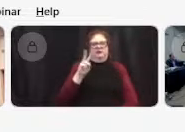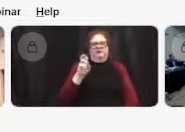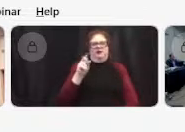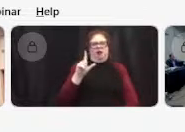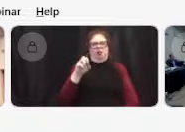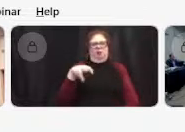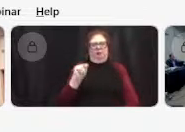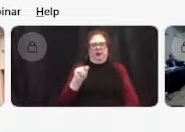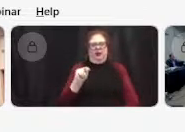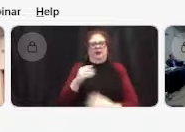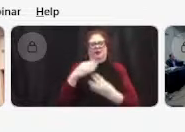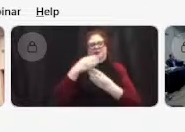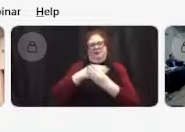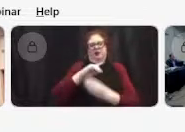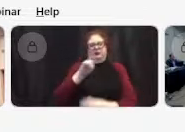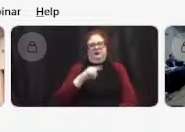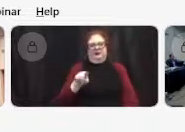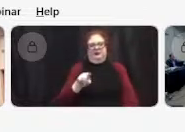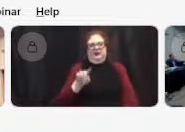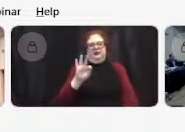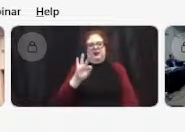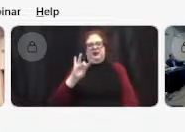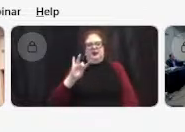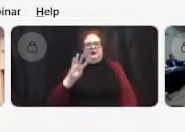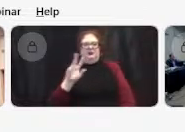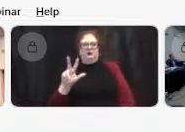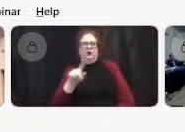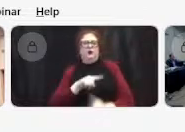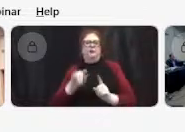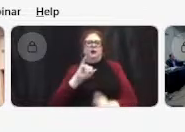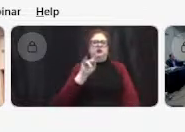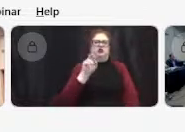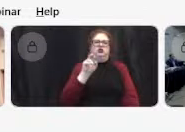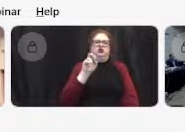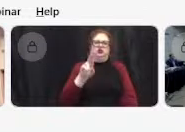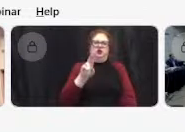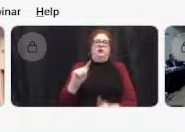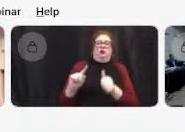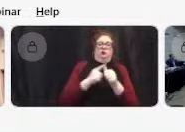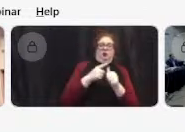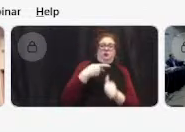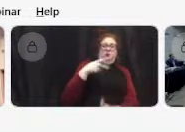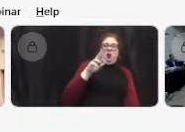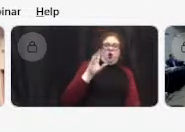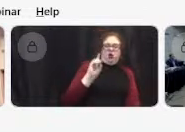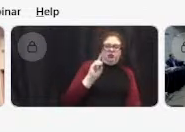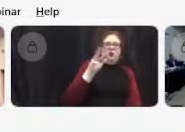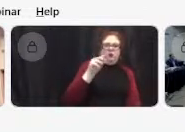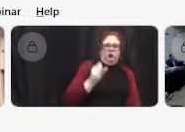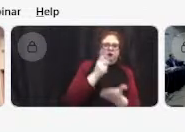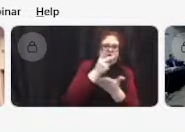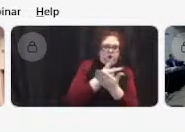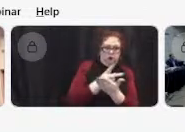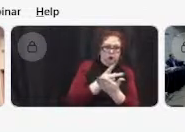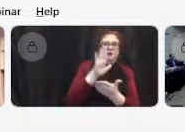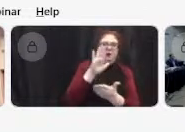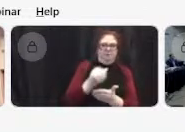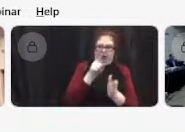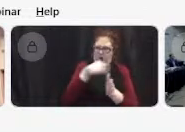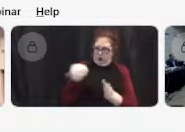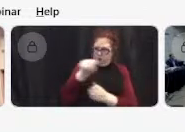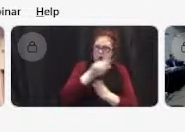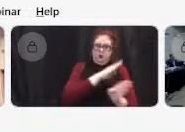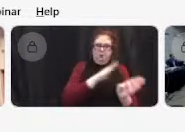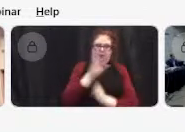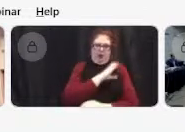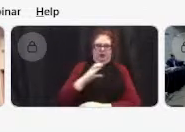Z9683. The currently zoned PRD Jennifer Atkins addition was approved as file number Z9683 by the Planning Commission on